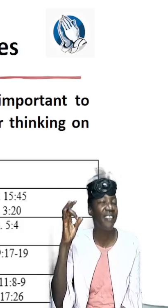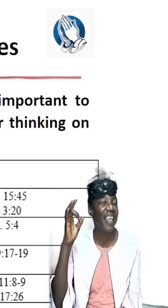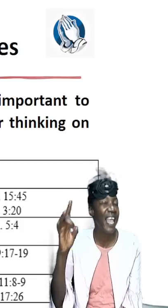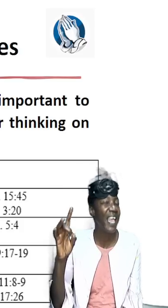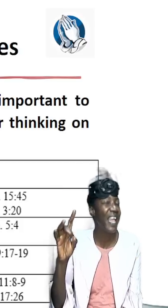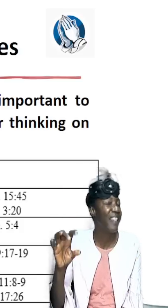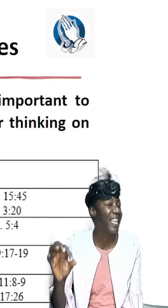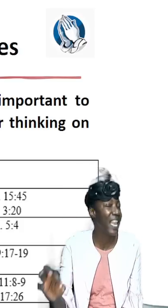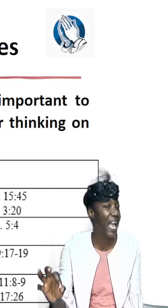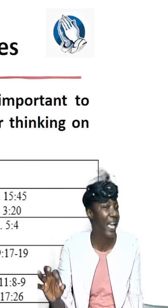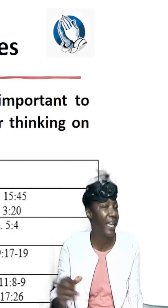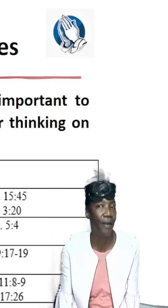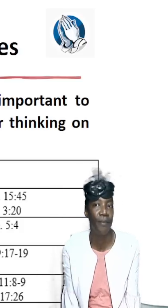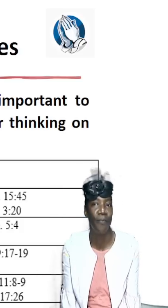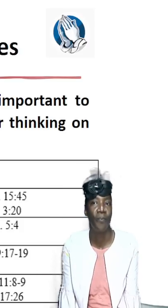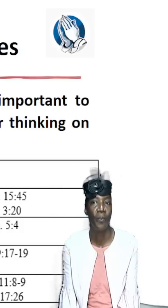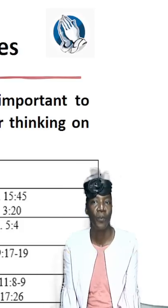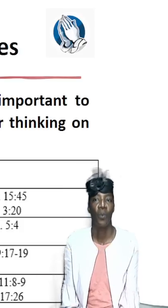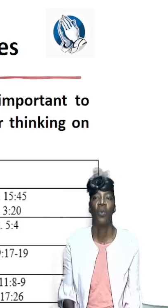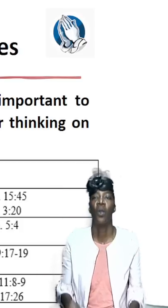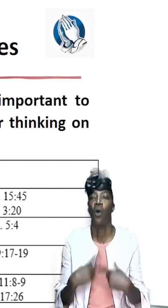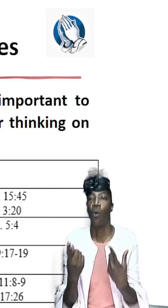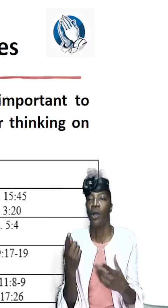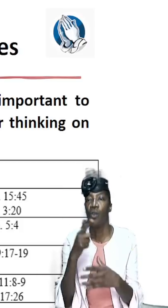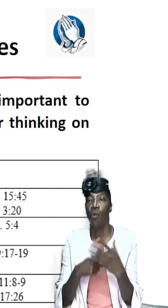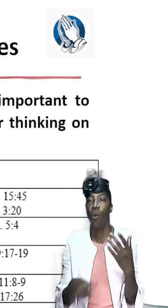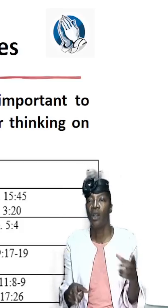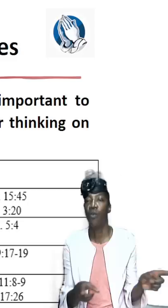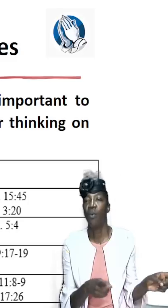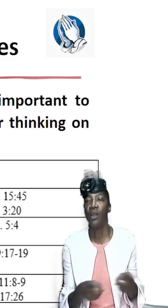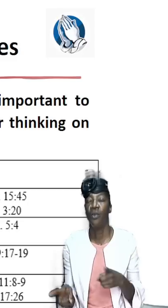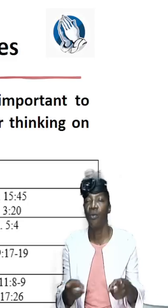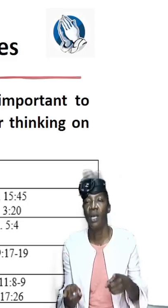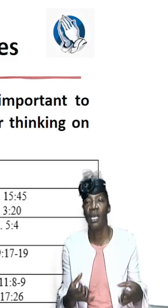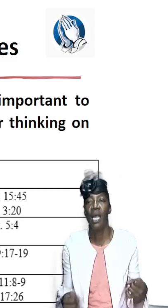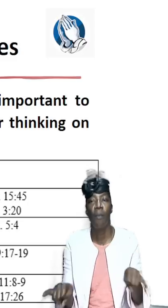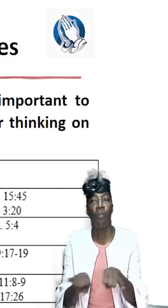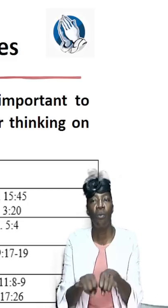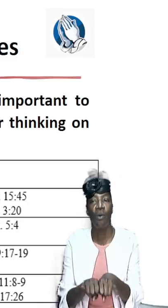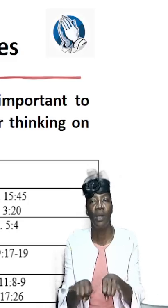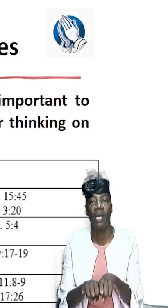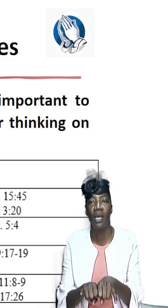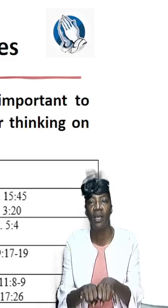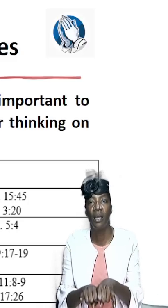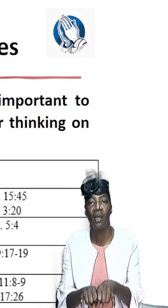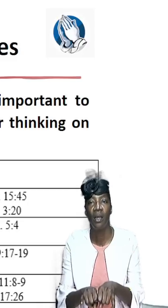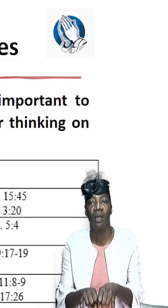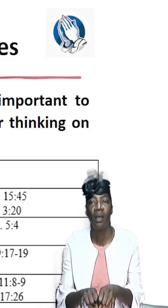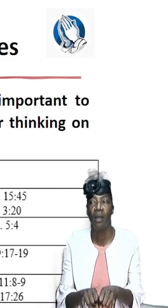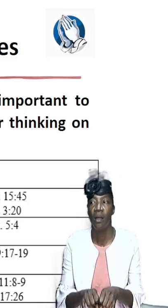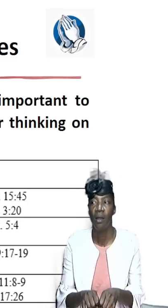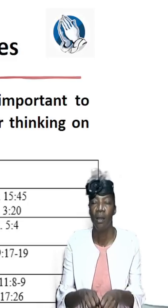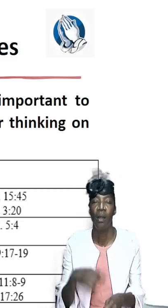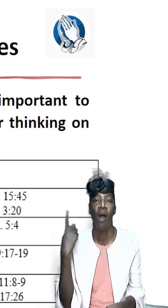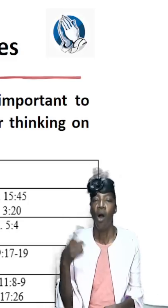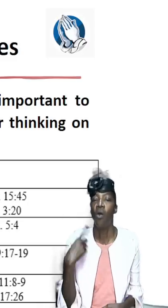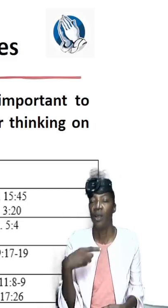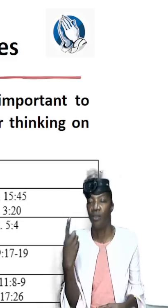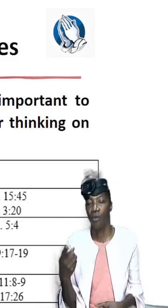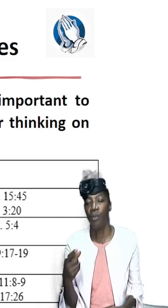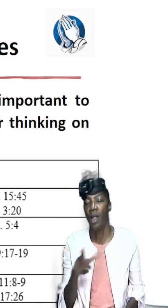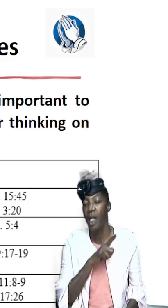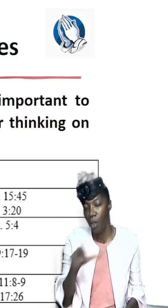because we are going to find as we go into what we're doing, it is important that we always refer back to thee. So the